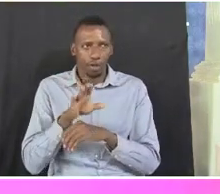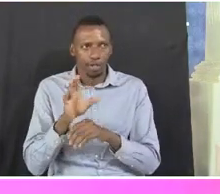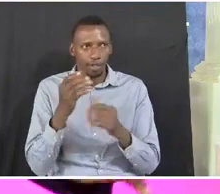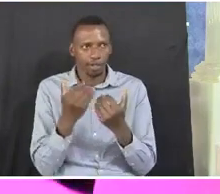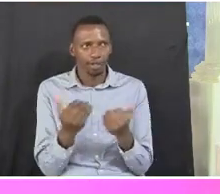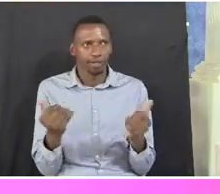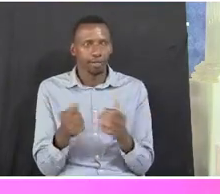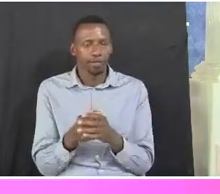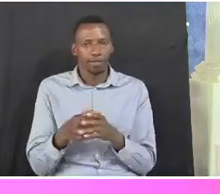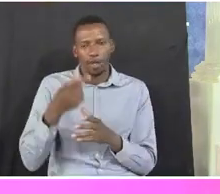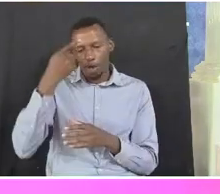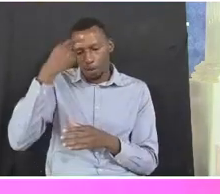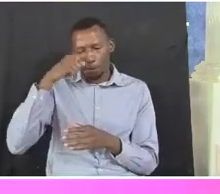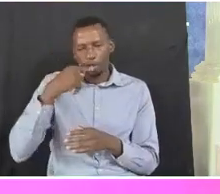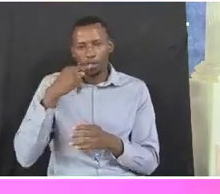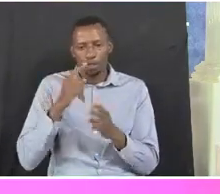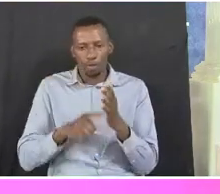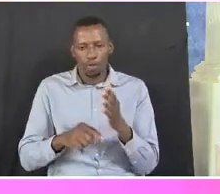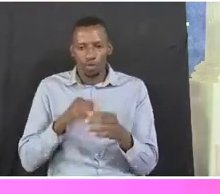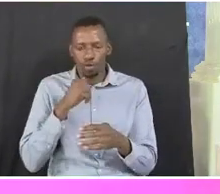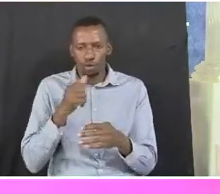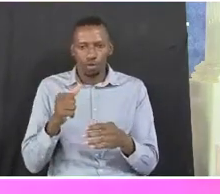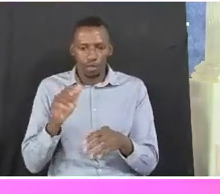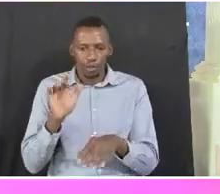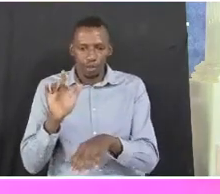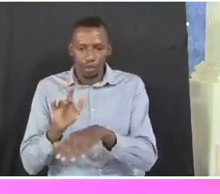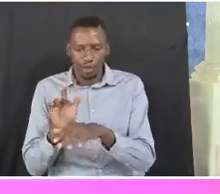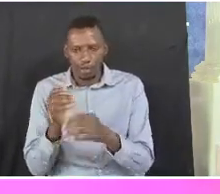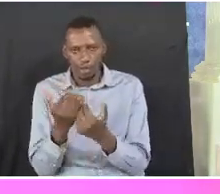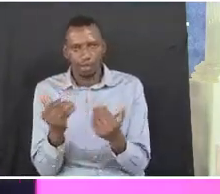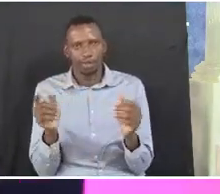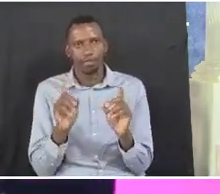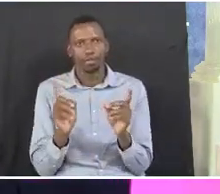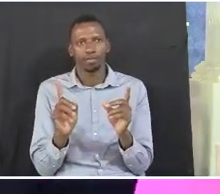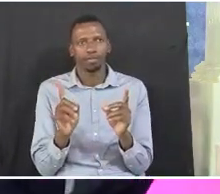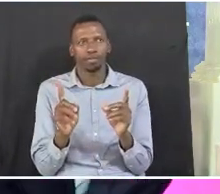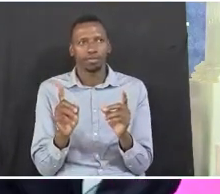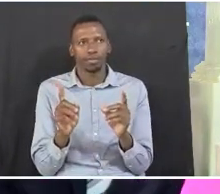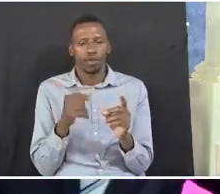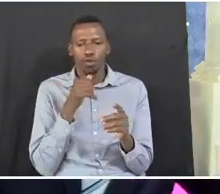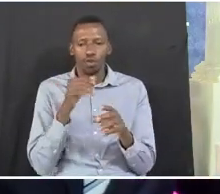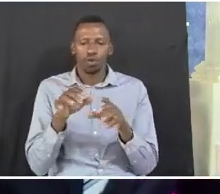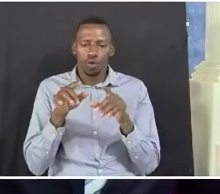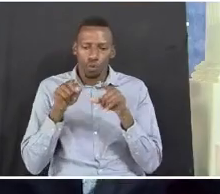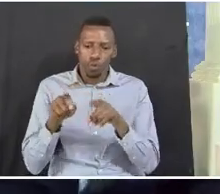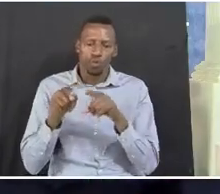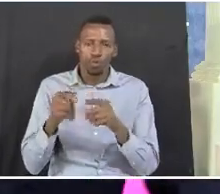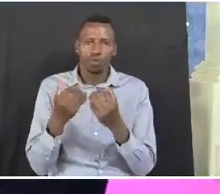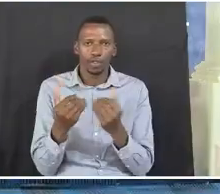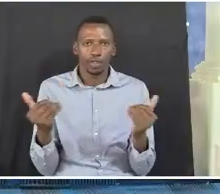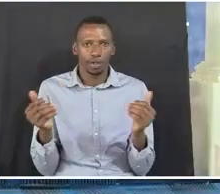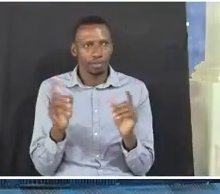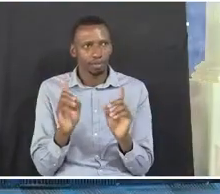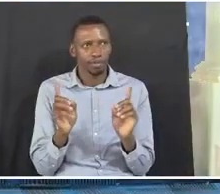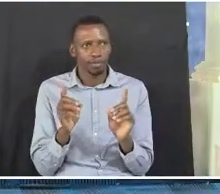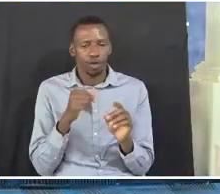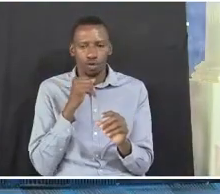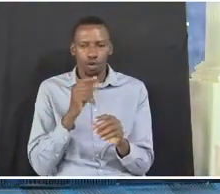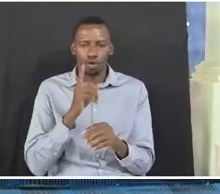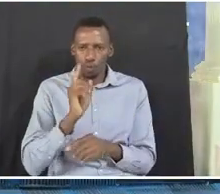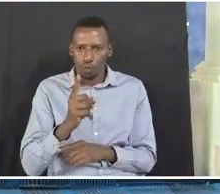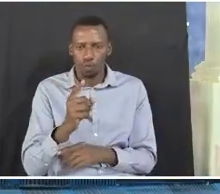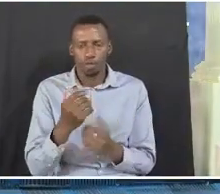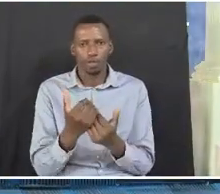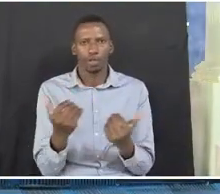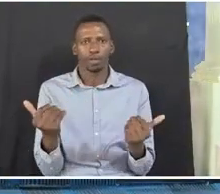Policies today say, don't touch a child. Don't scold a child. Don't rebuke a